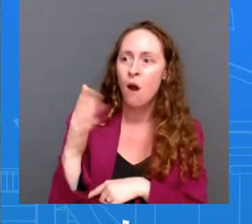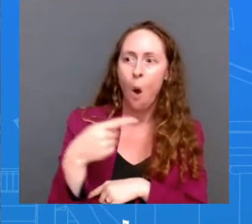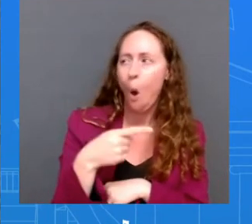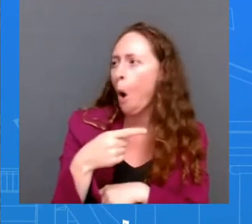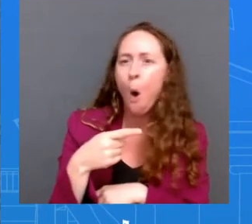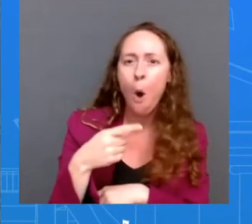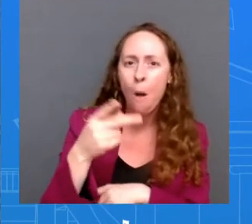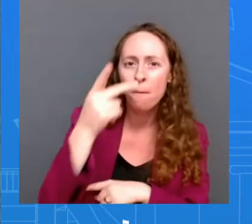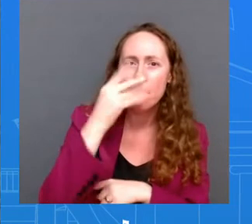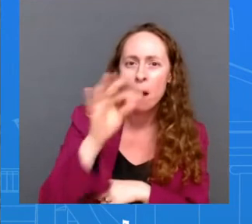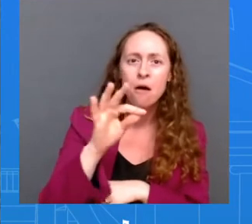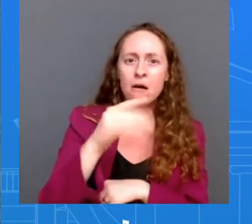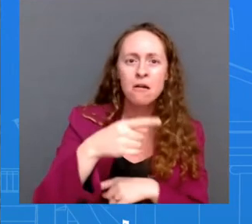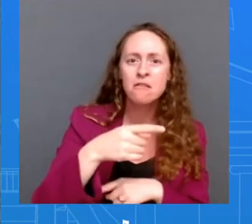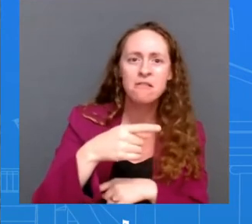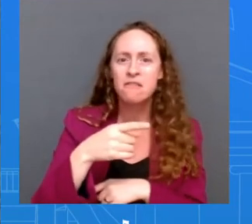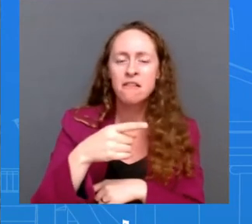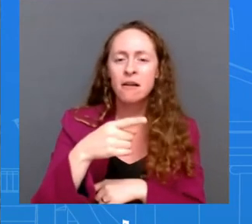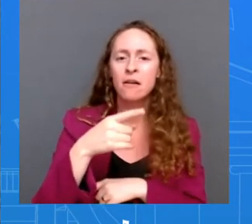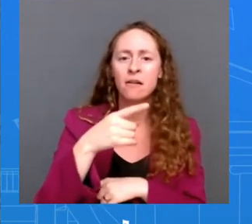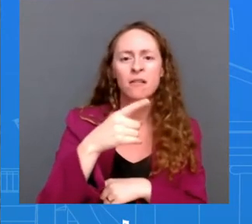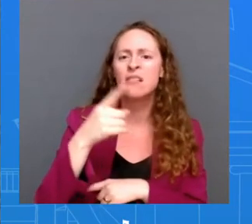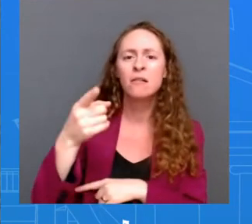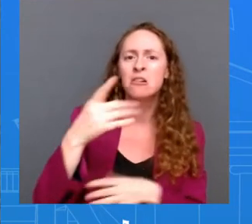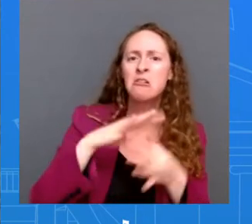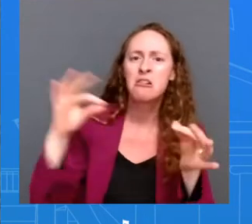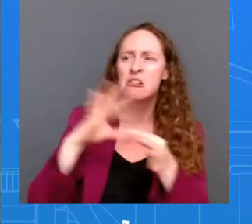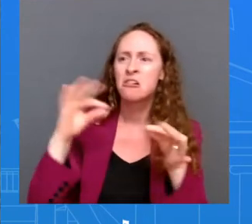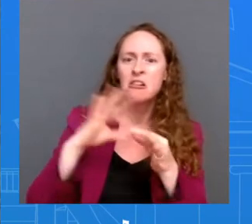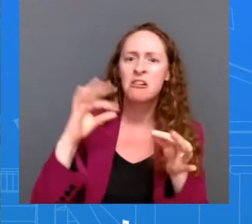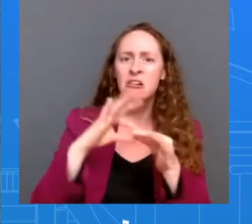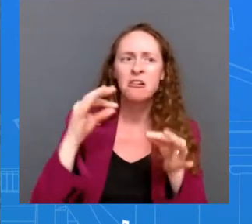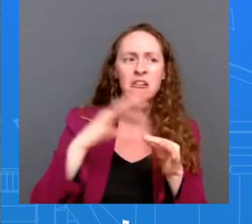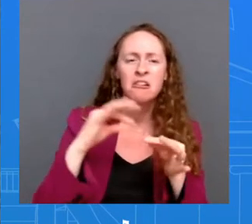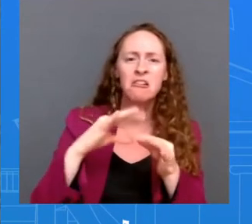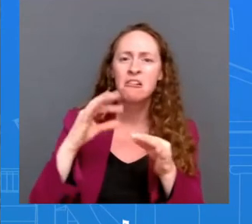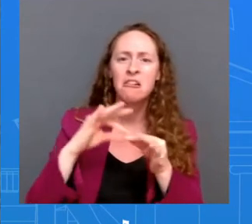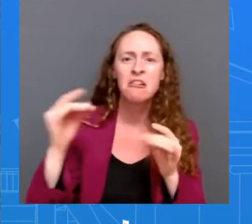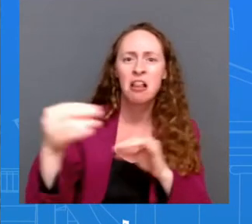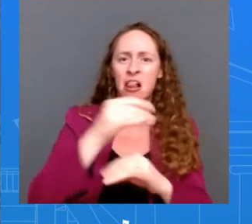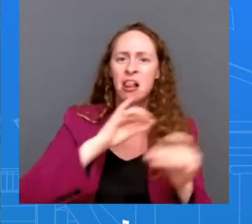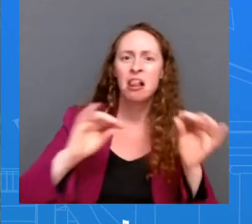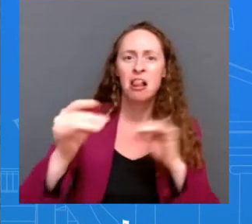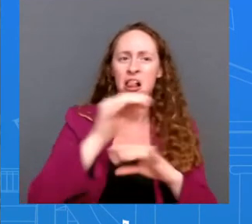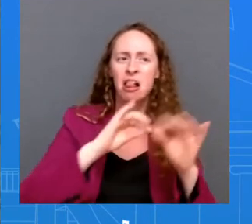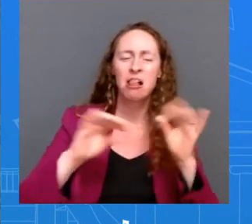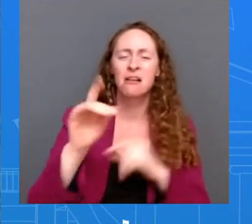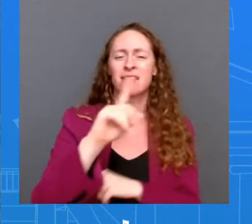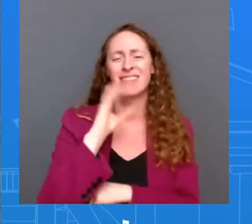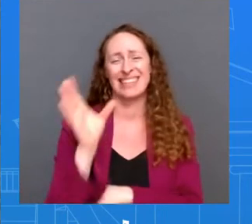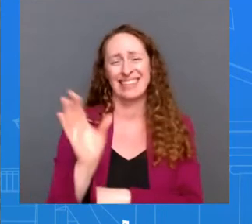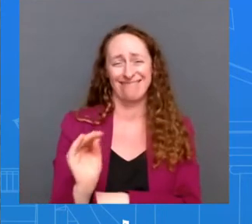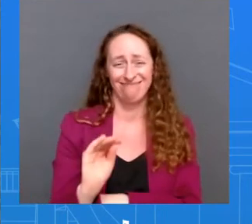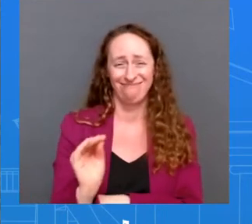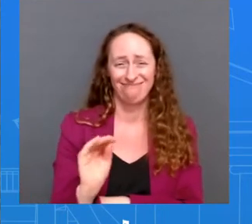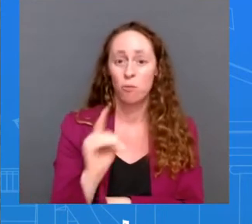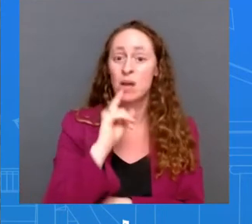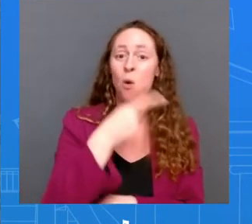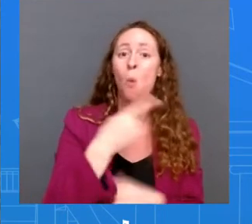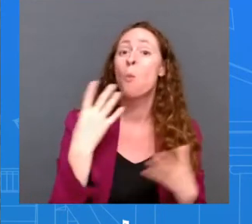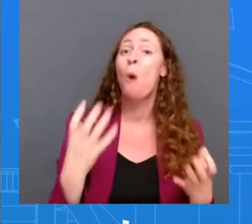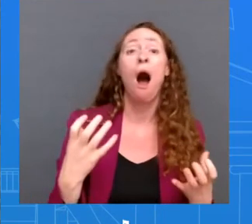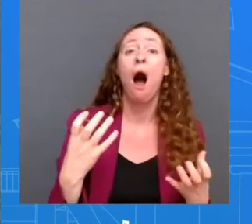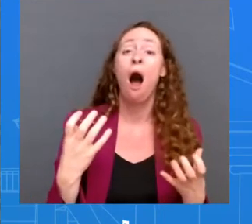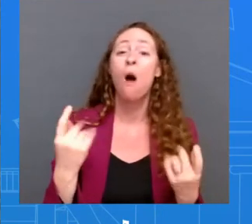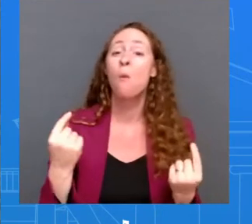to try to up the ante in tensions and to actually try to set a new status quo, to get to a